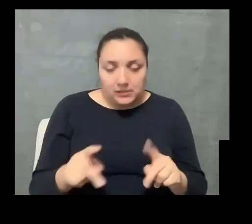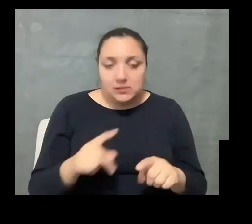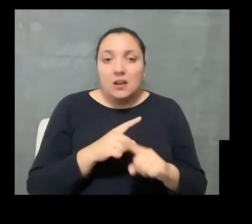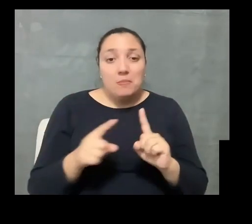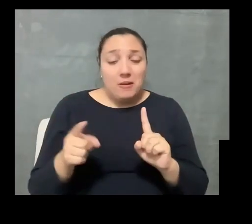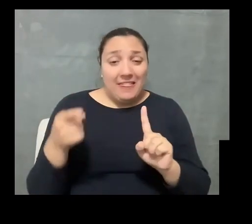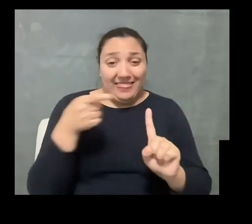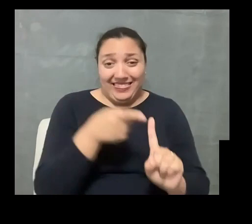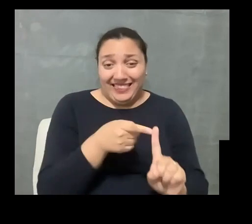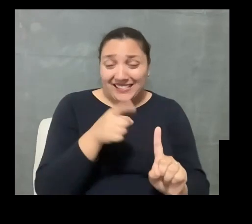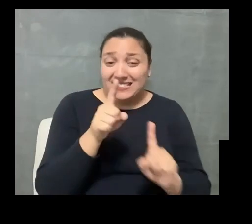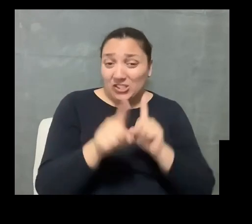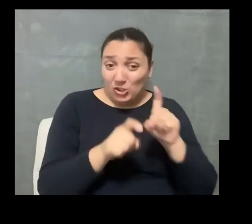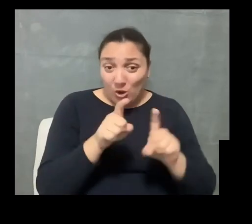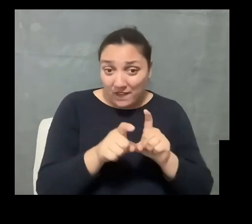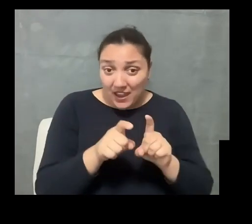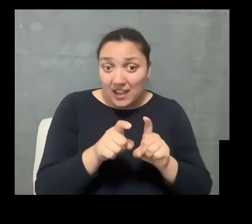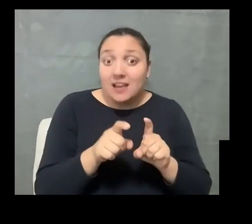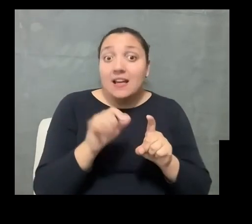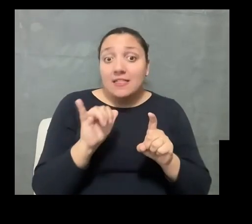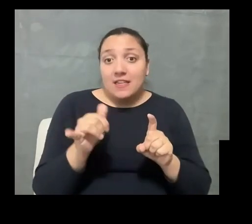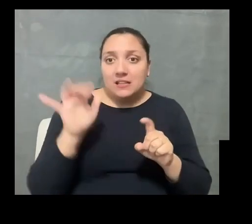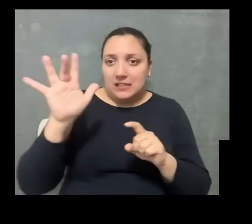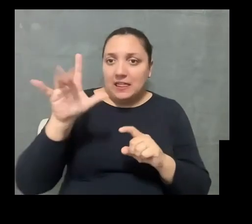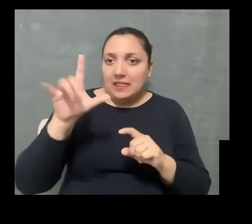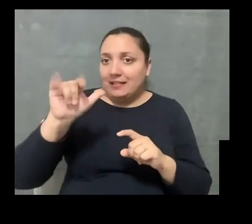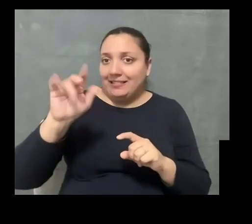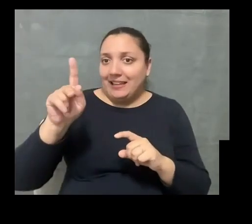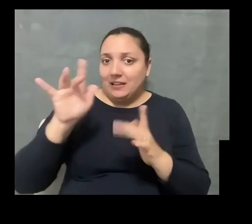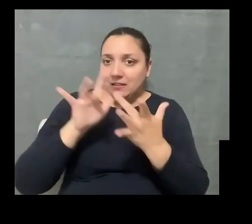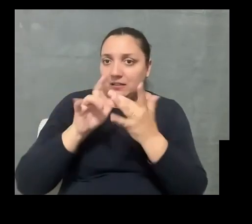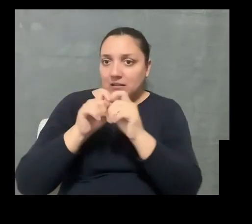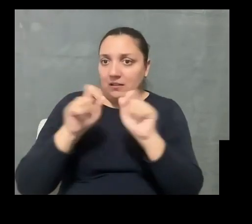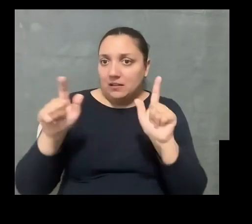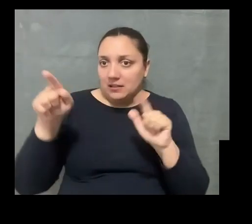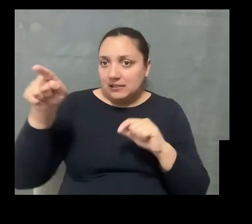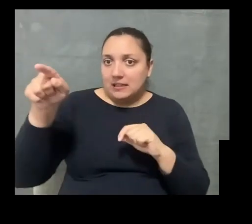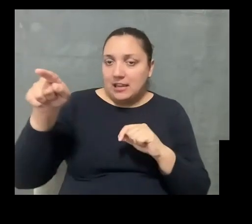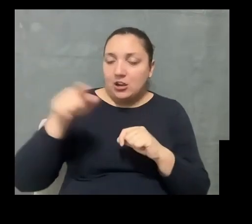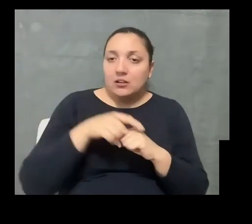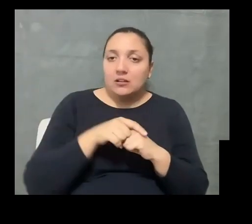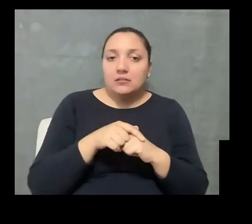the key. The link you'll see is right there,